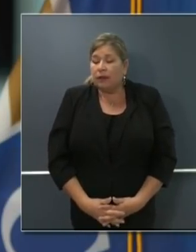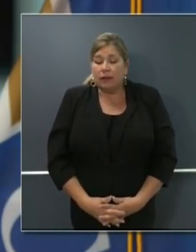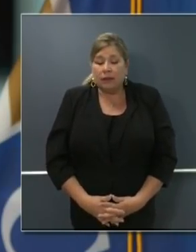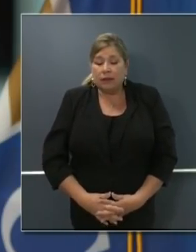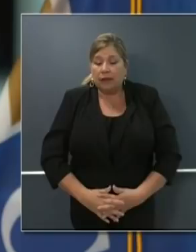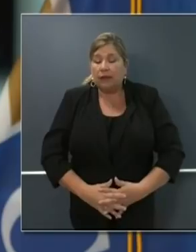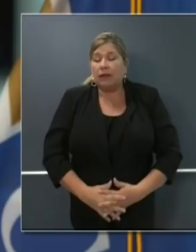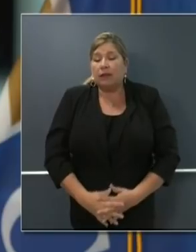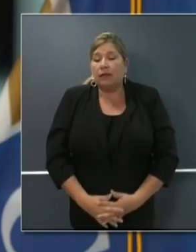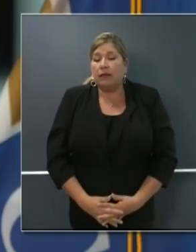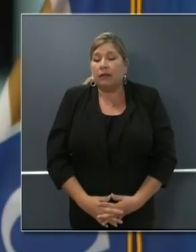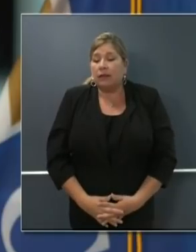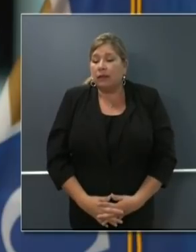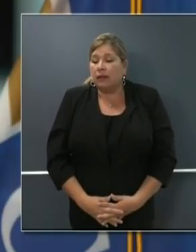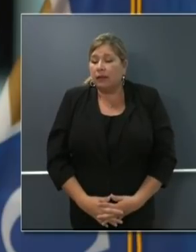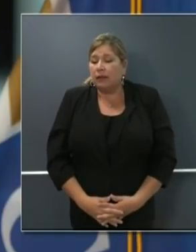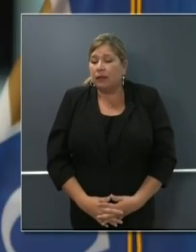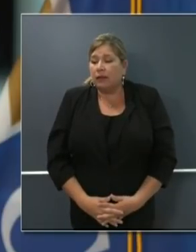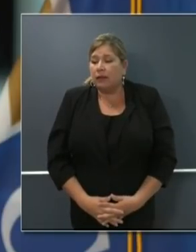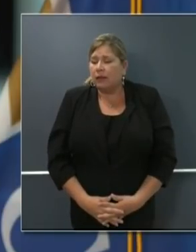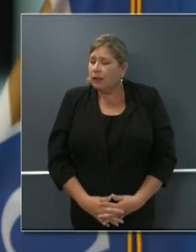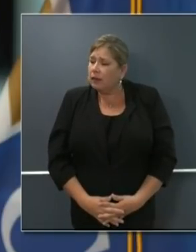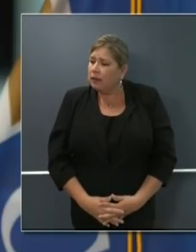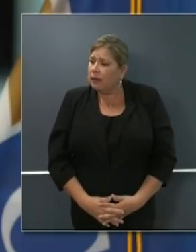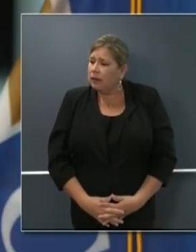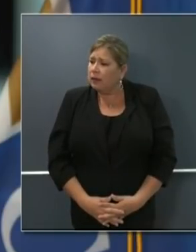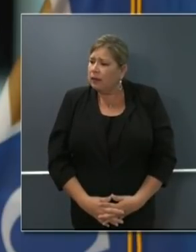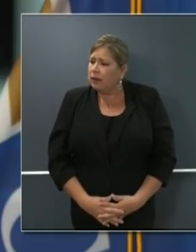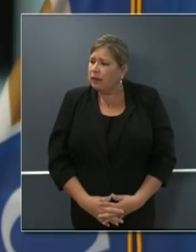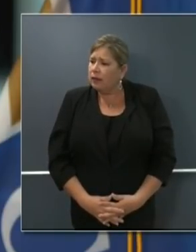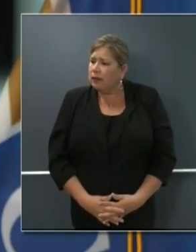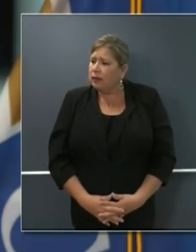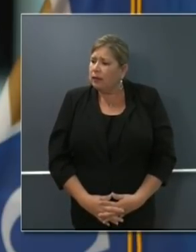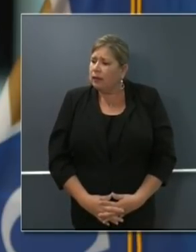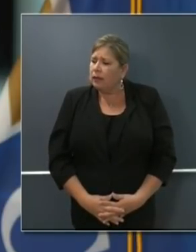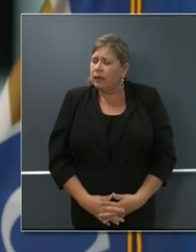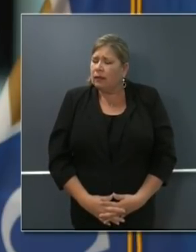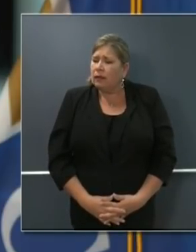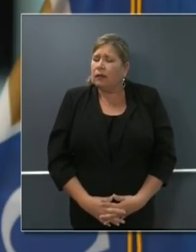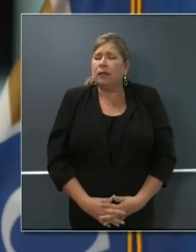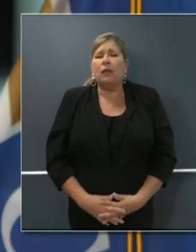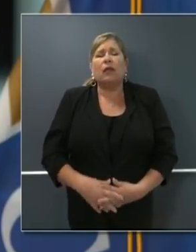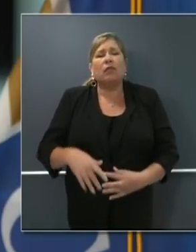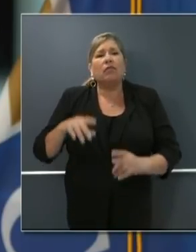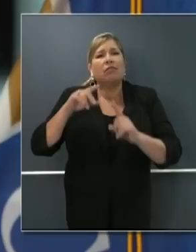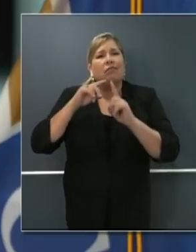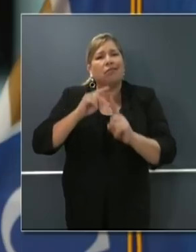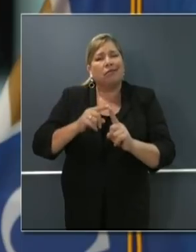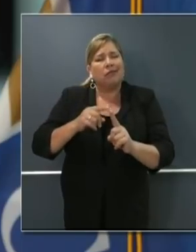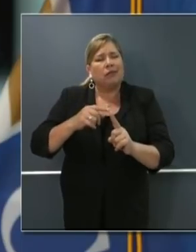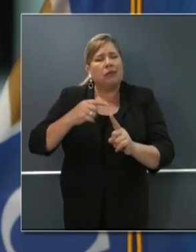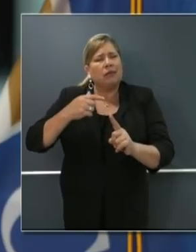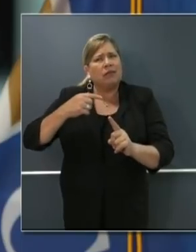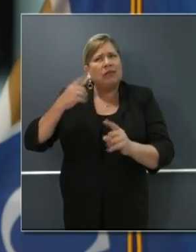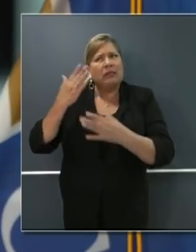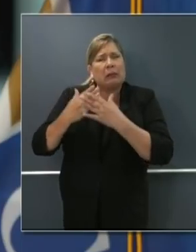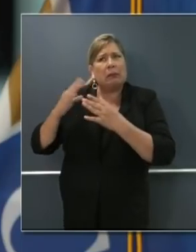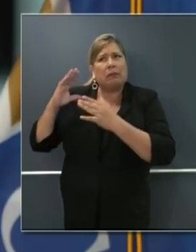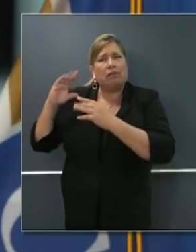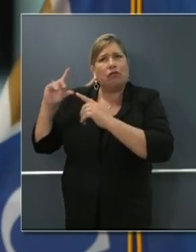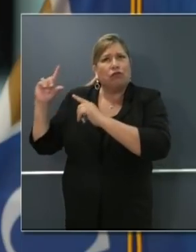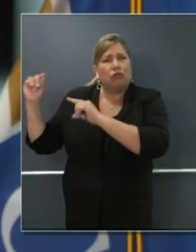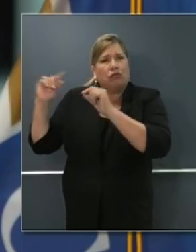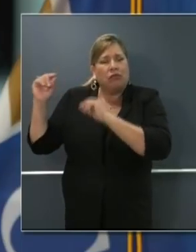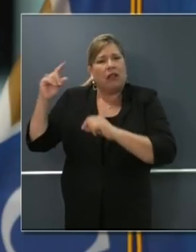you were considering closures statewide of the beaches. And I understand you met and talked with some